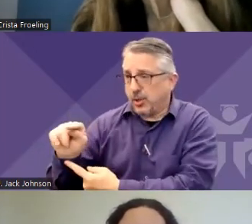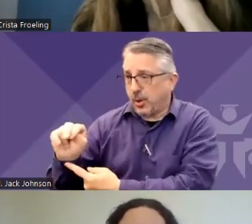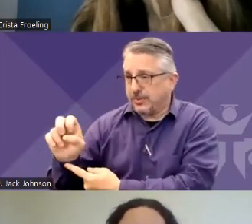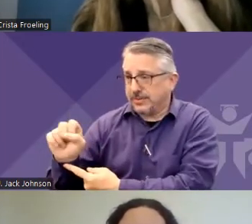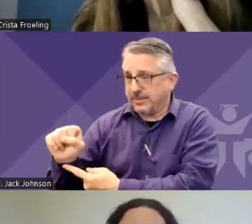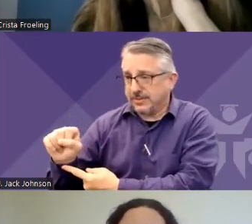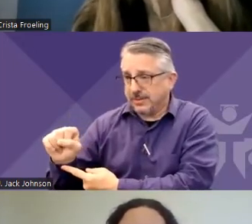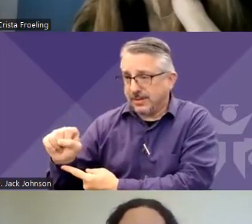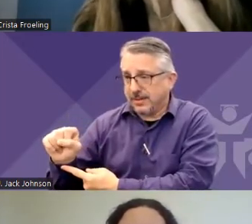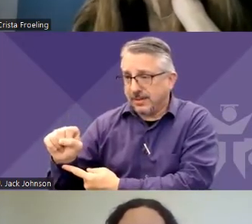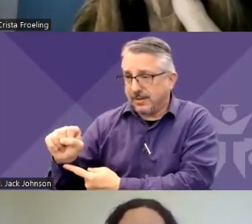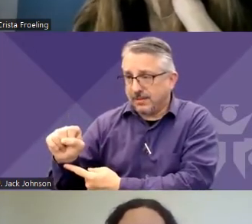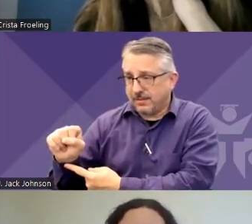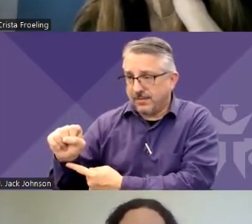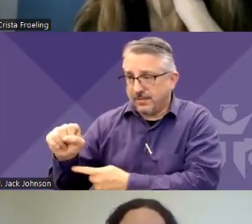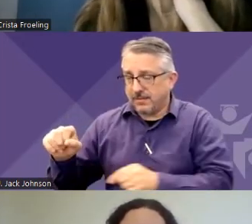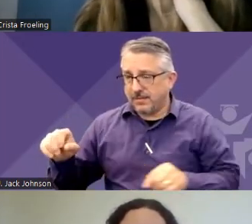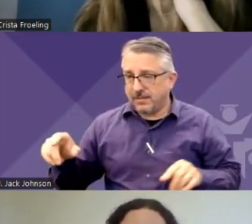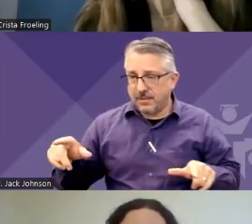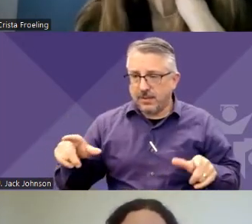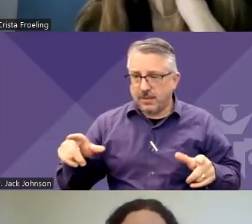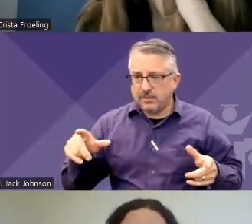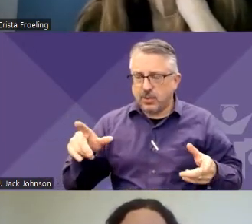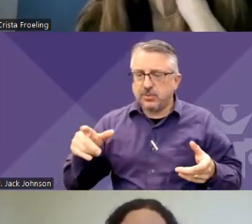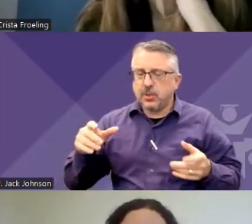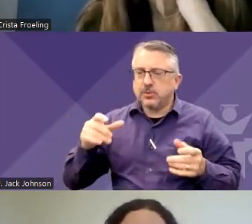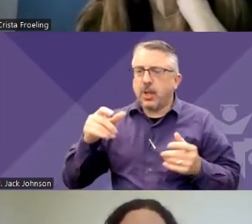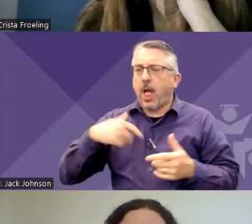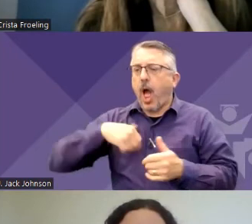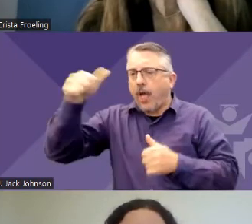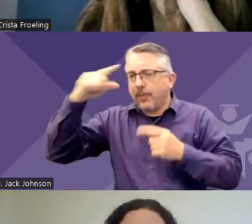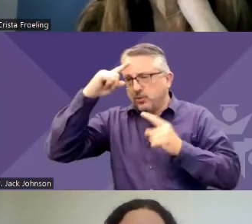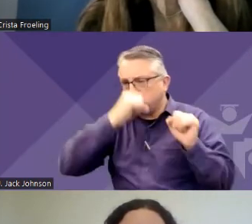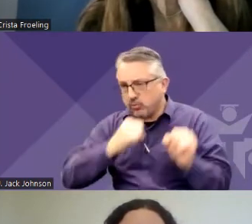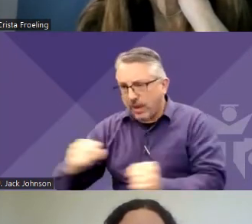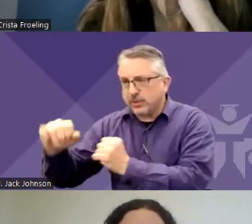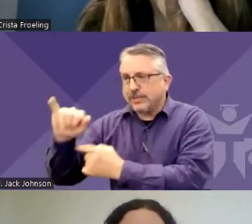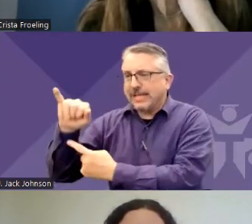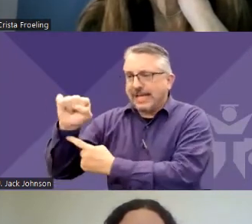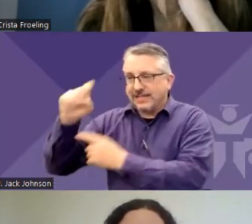they weren't able to cover everything with the notes.